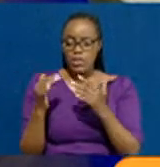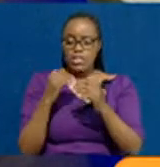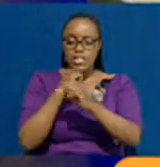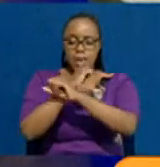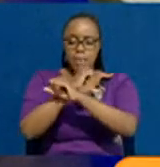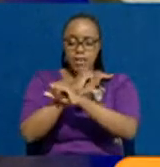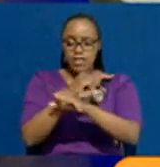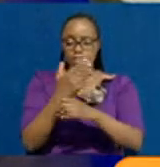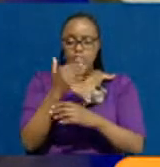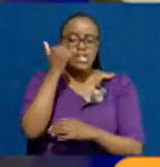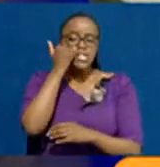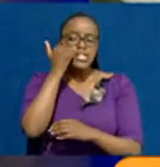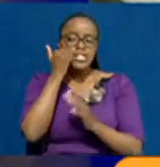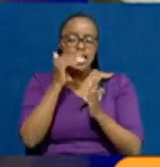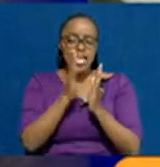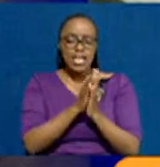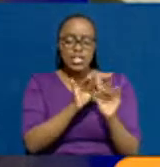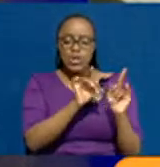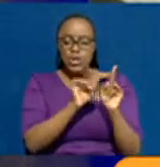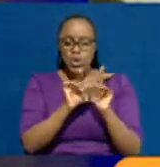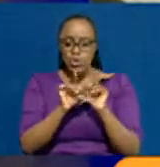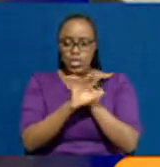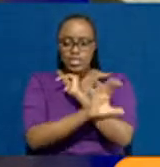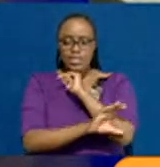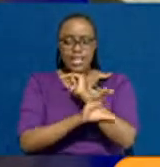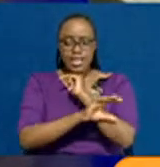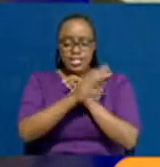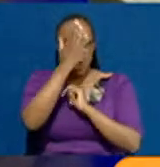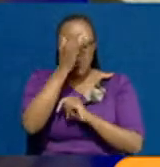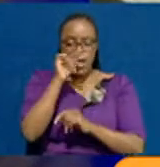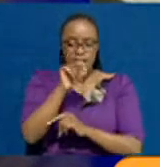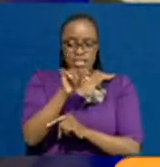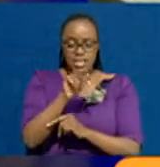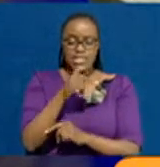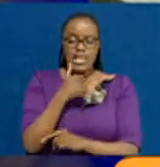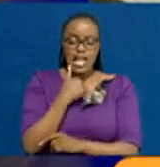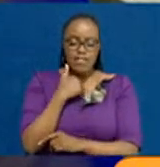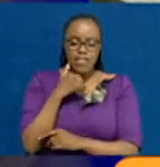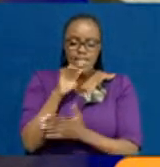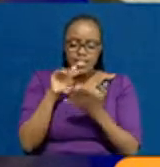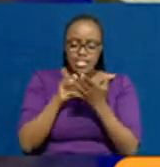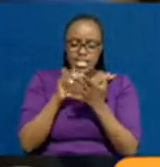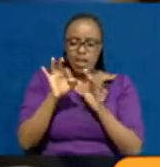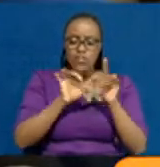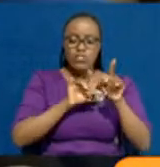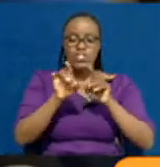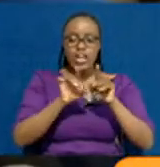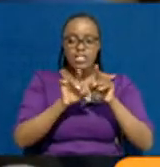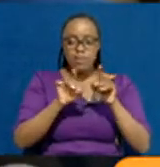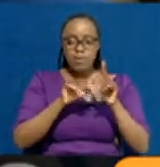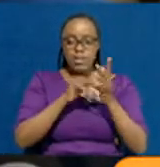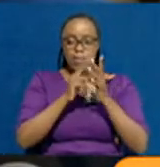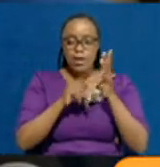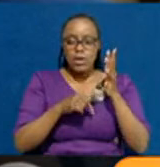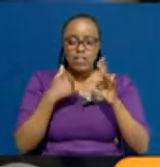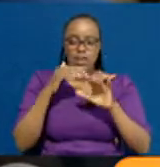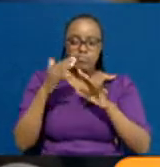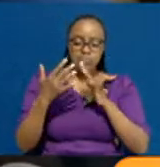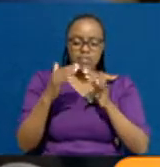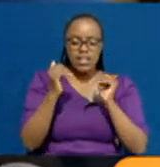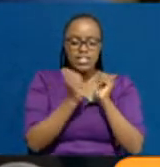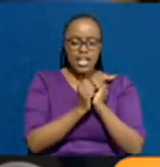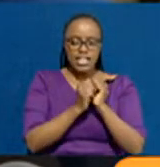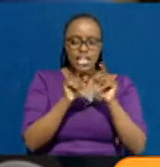prevention of disease entry into the whole country, because this is the hub of transport. So there are around 10